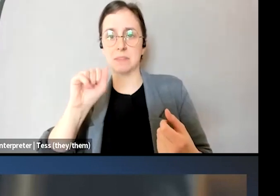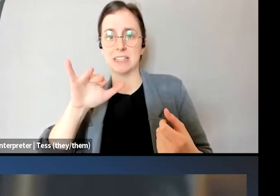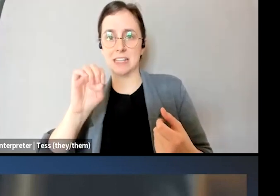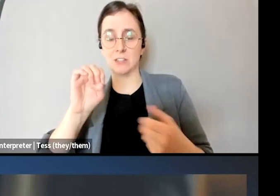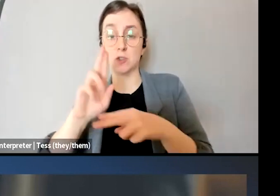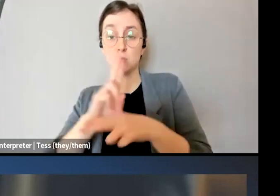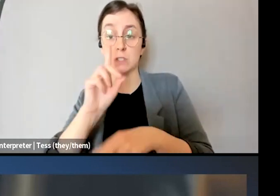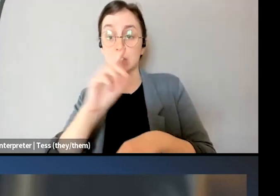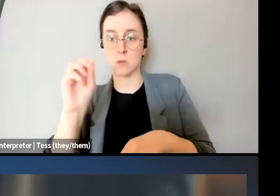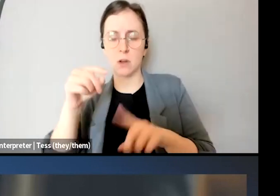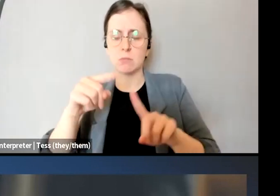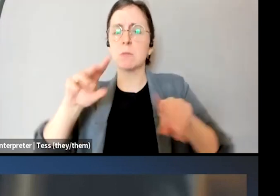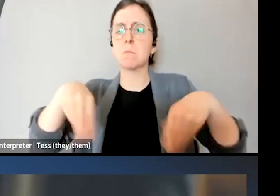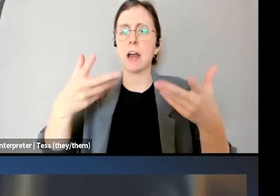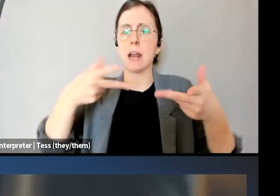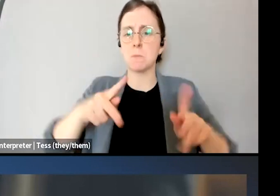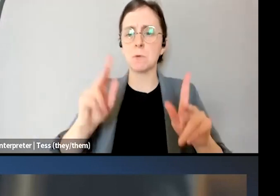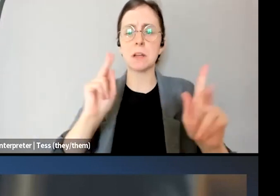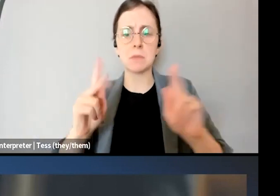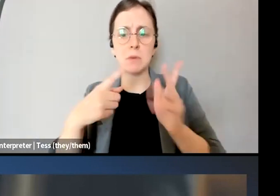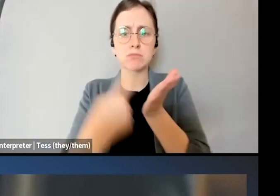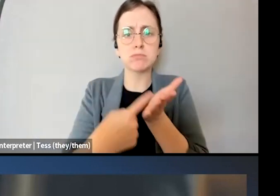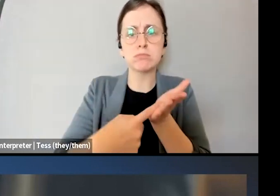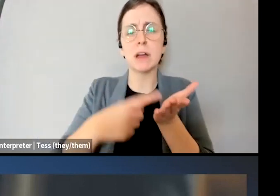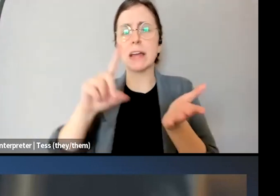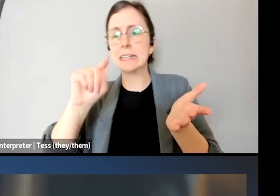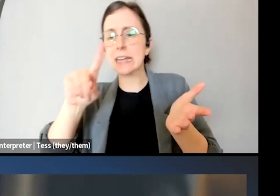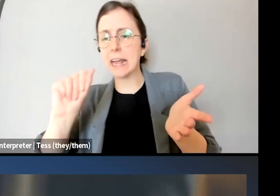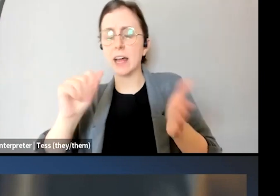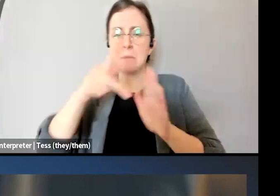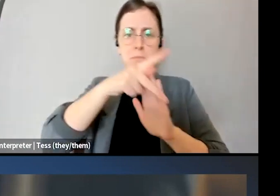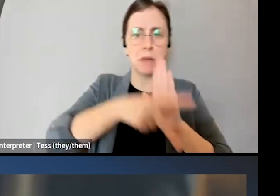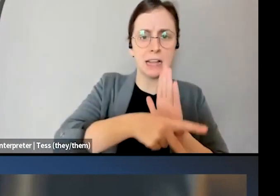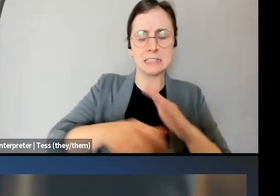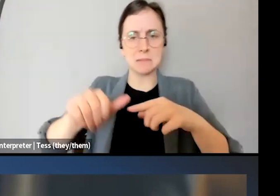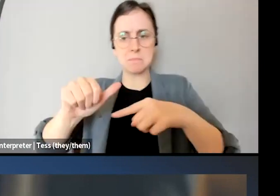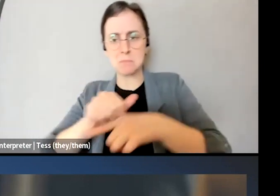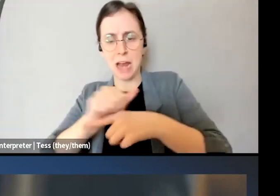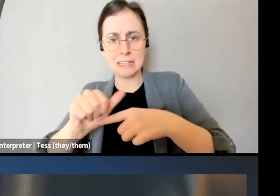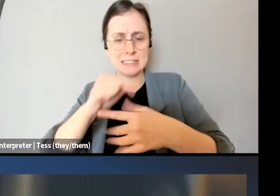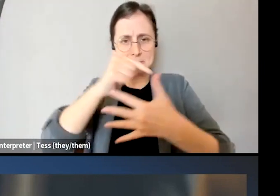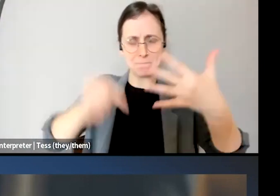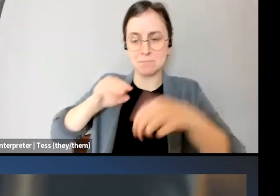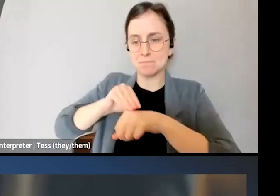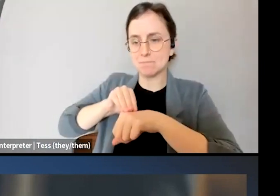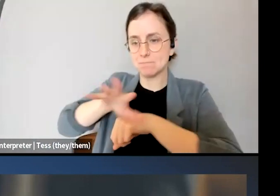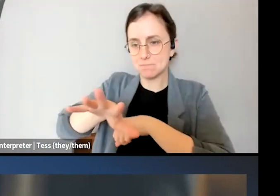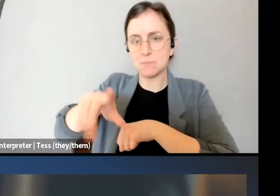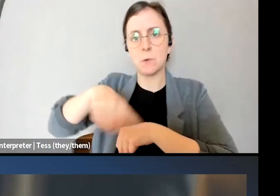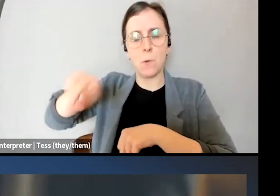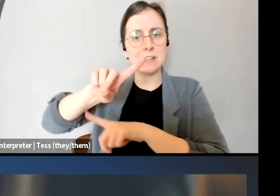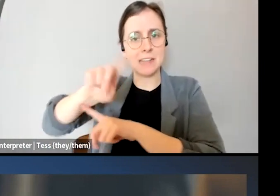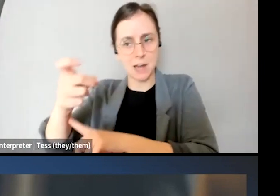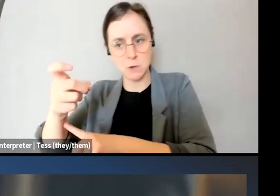data, policies, practices, and systems that affect the diagnosis and provision of care